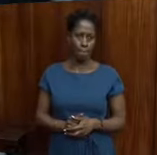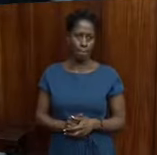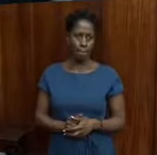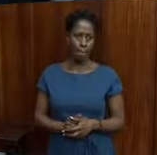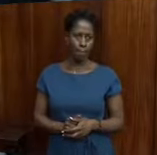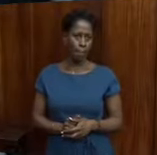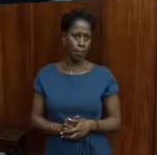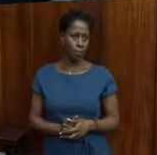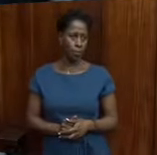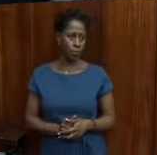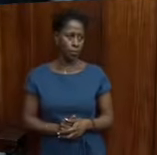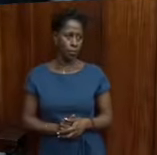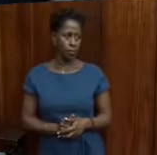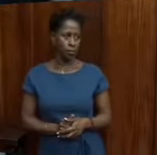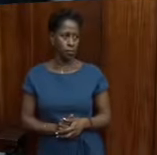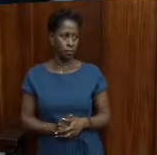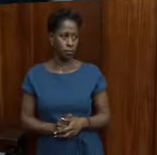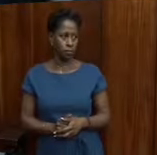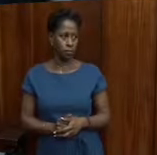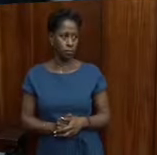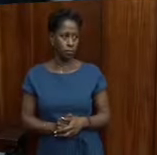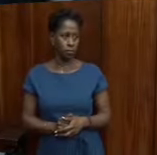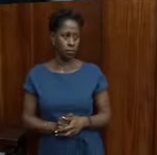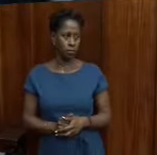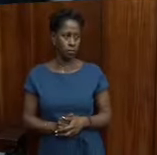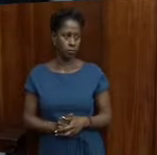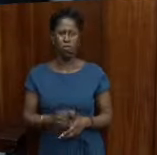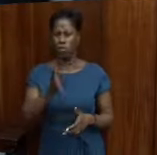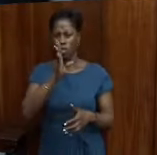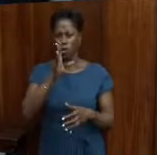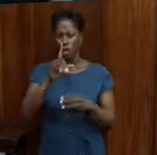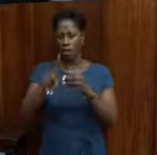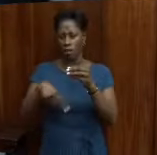the following: communities, spurring economic